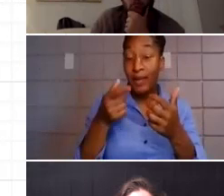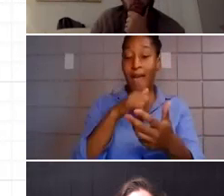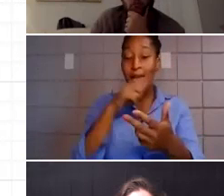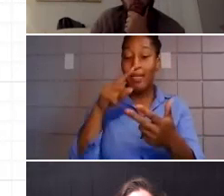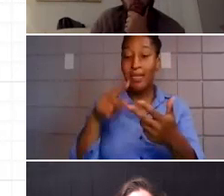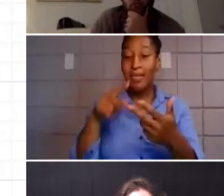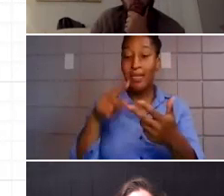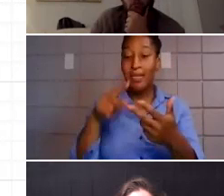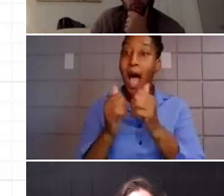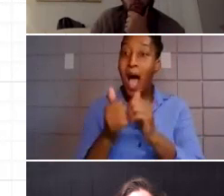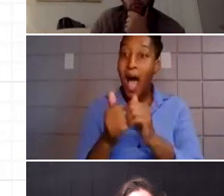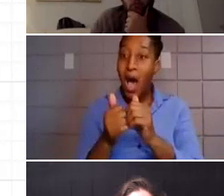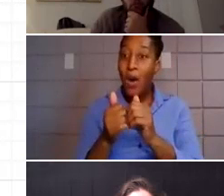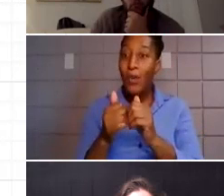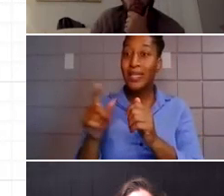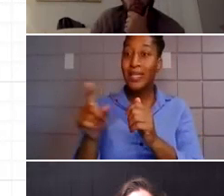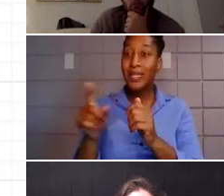answer?